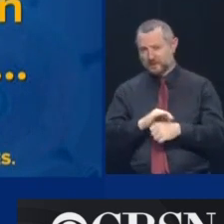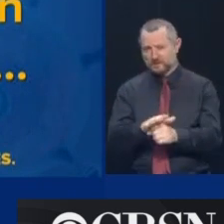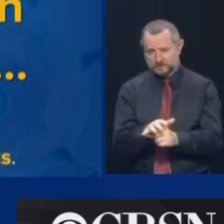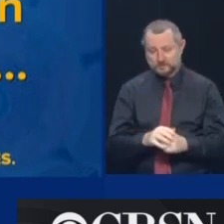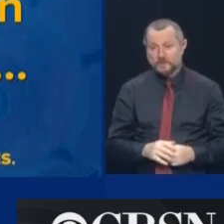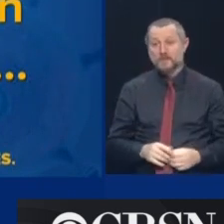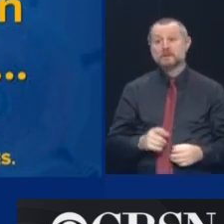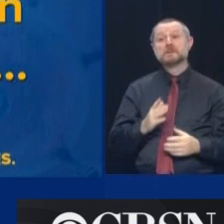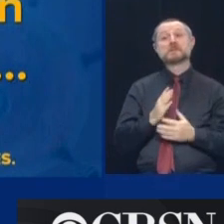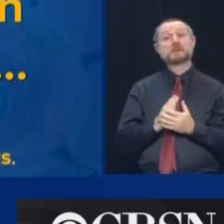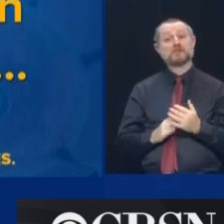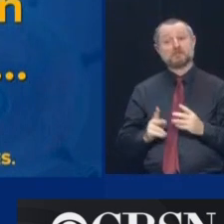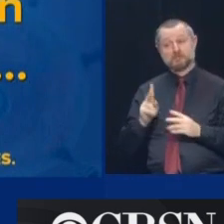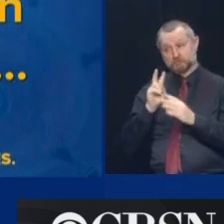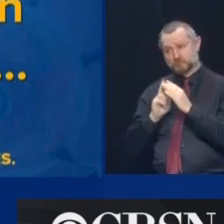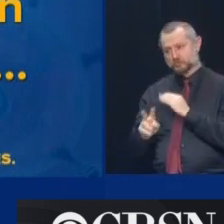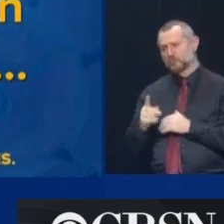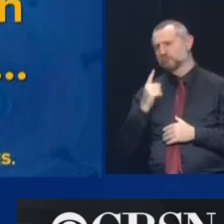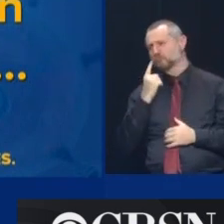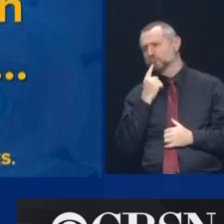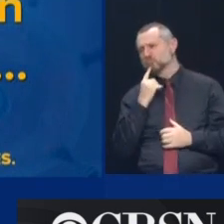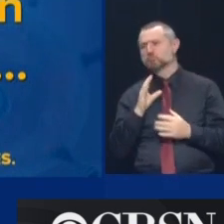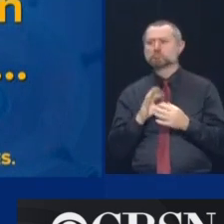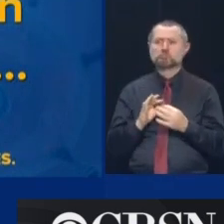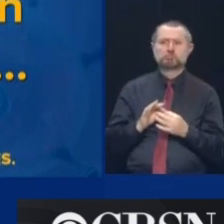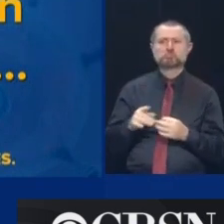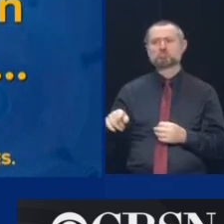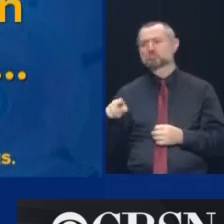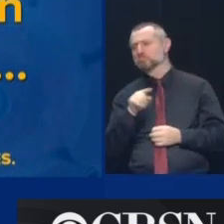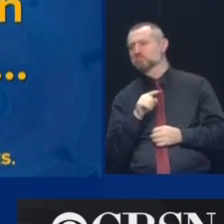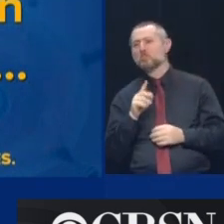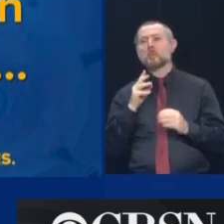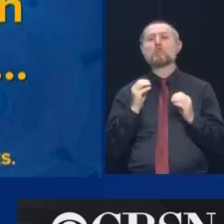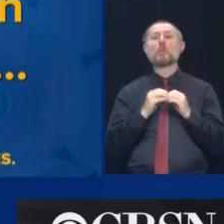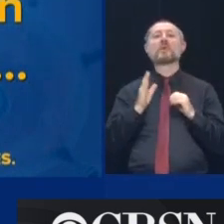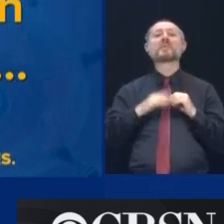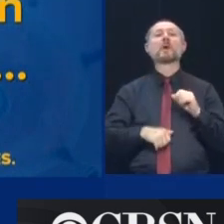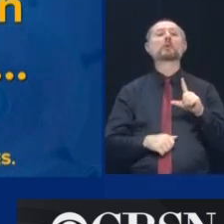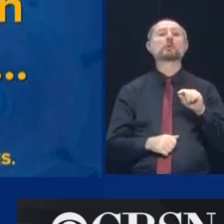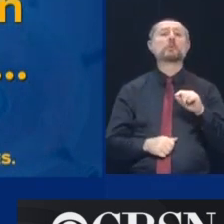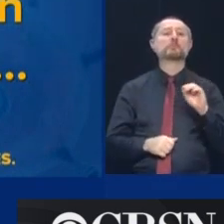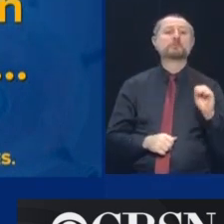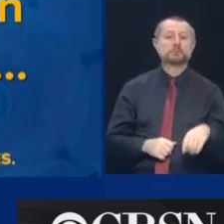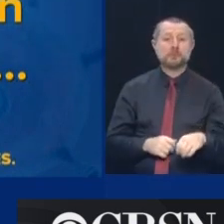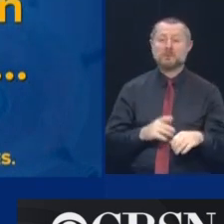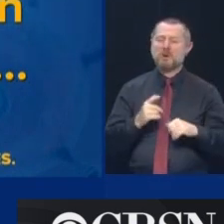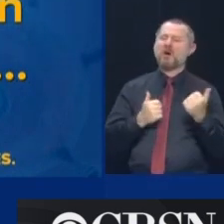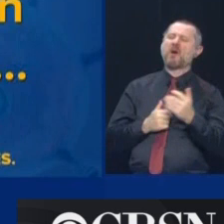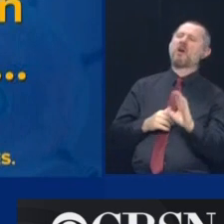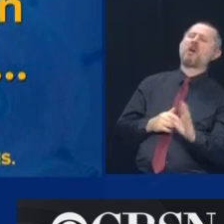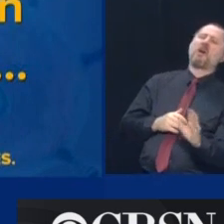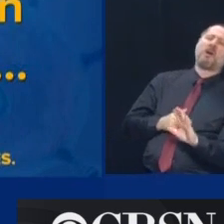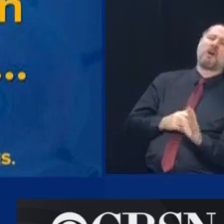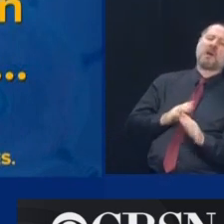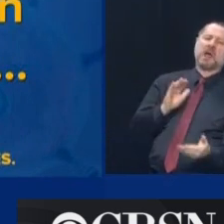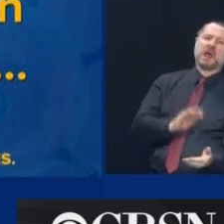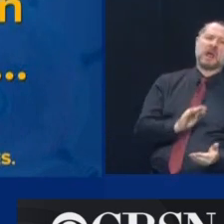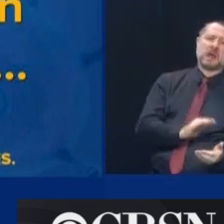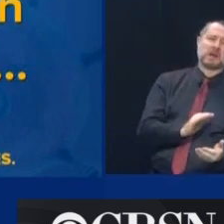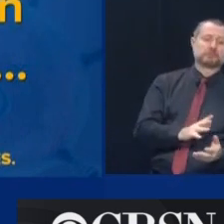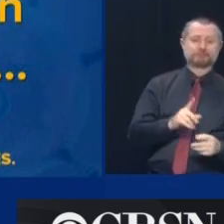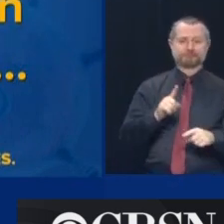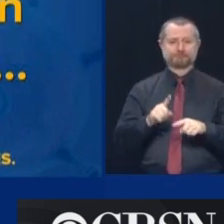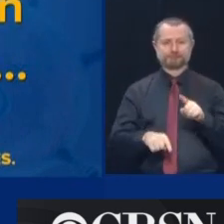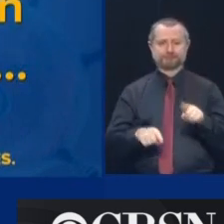Some people estimate it will increase the spread more. Some people estimate it will increase the spread less.